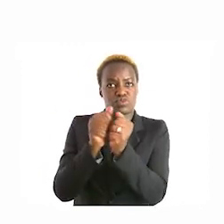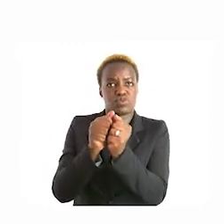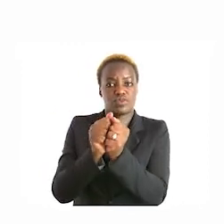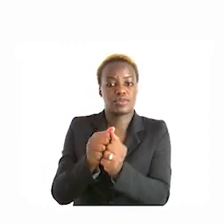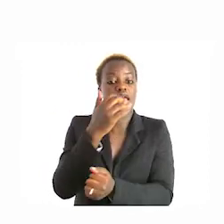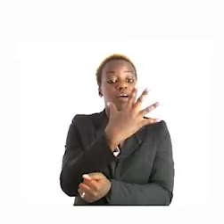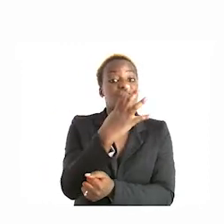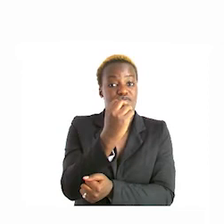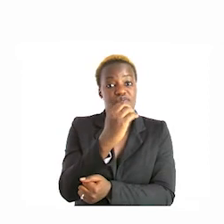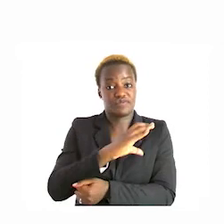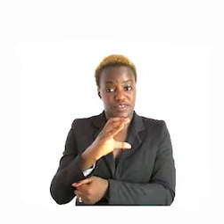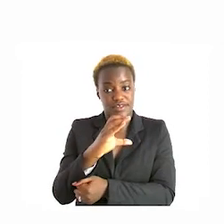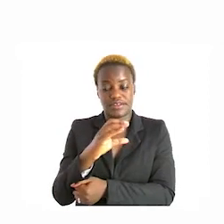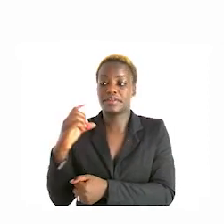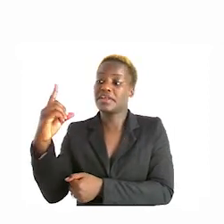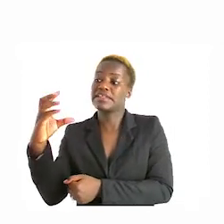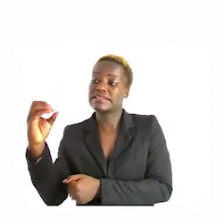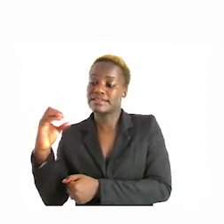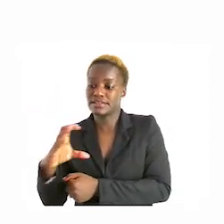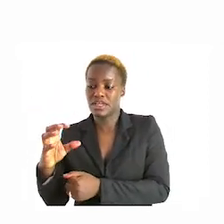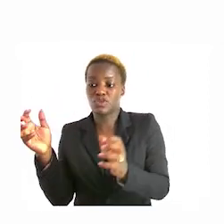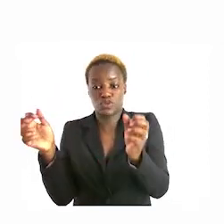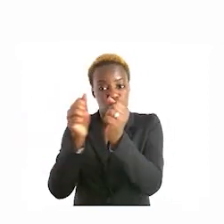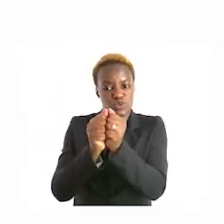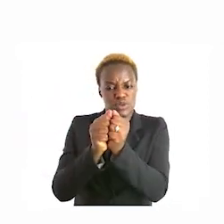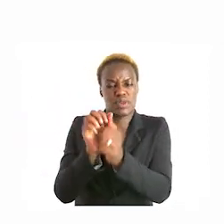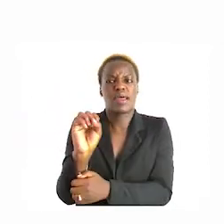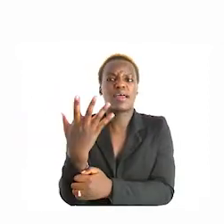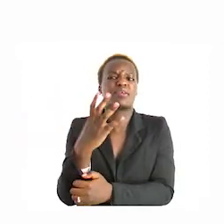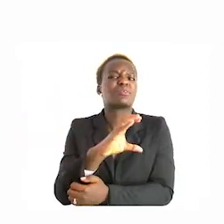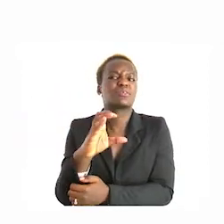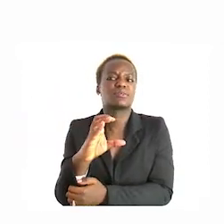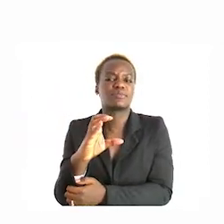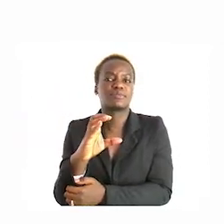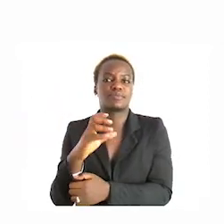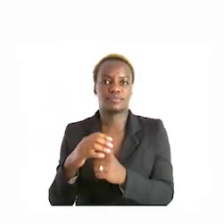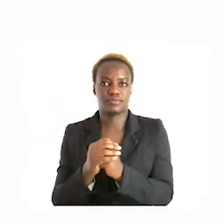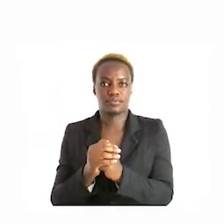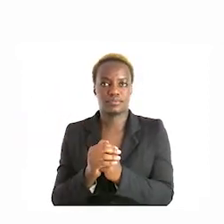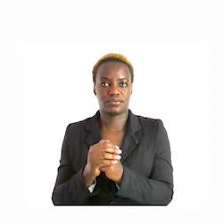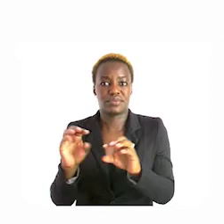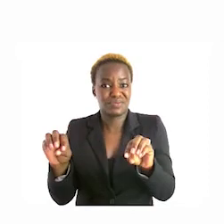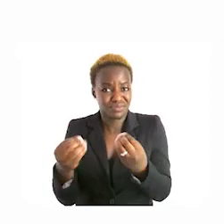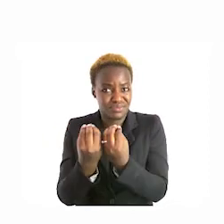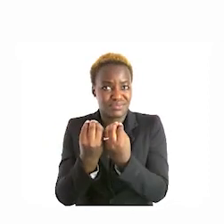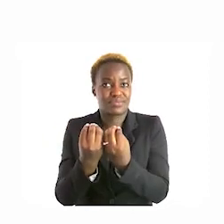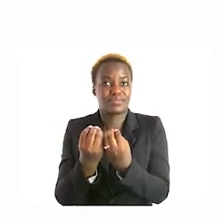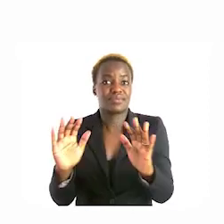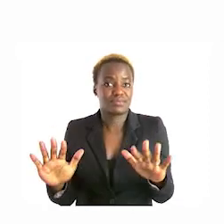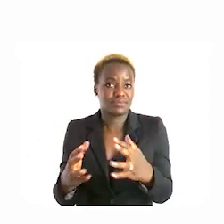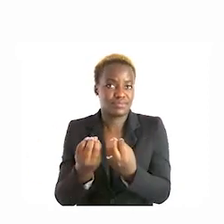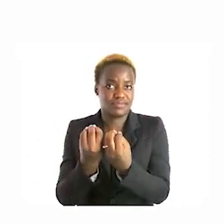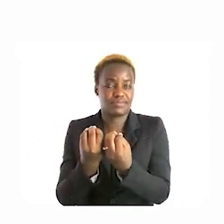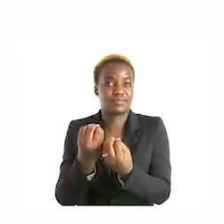then you add another 10 to the 50, what amount are you going to have? Yes, that's correct. You